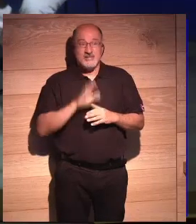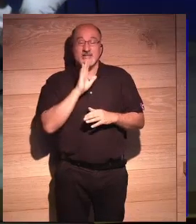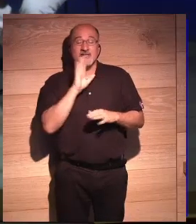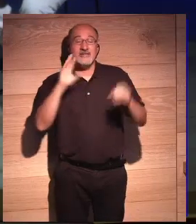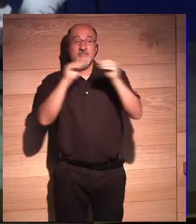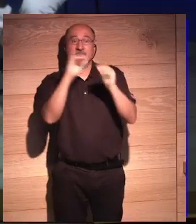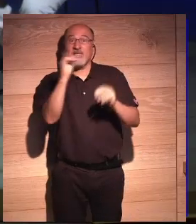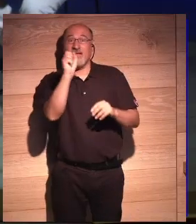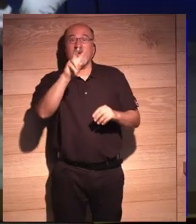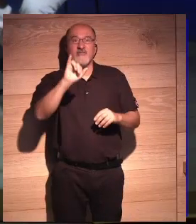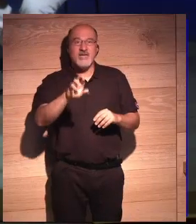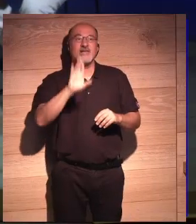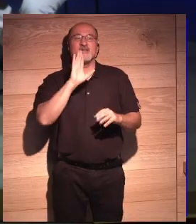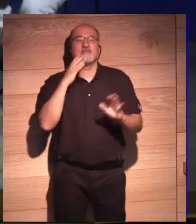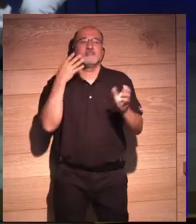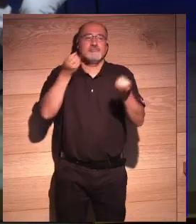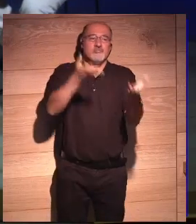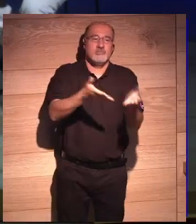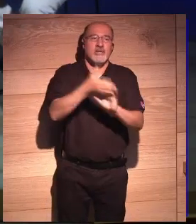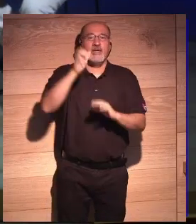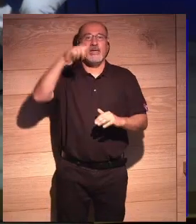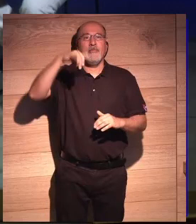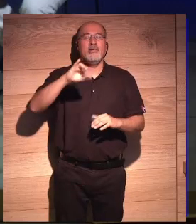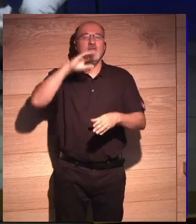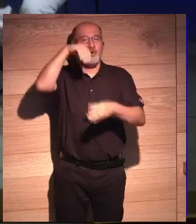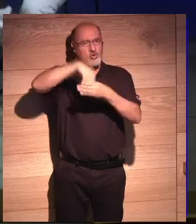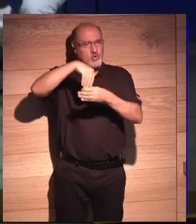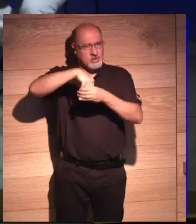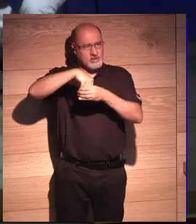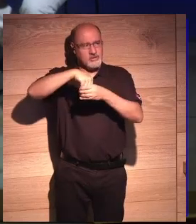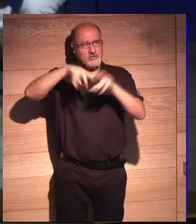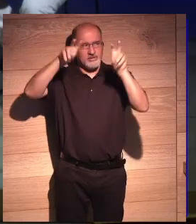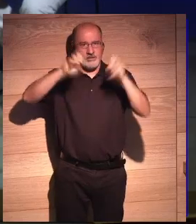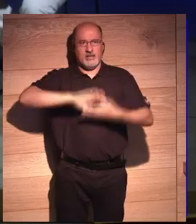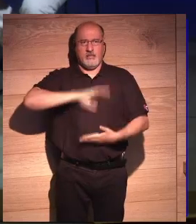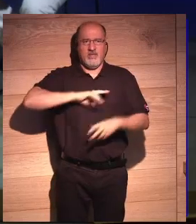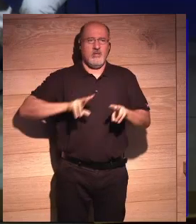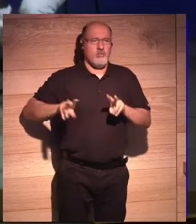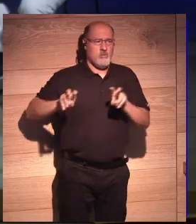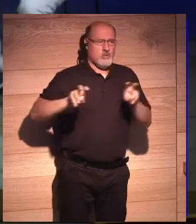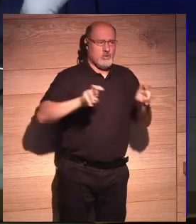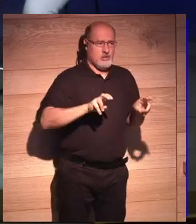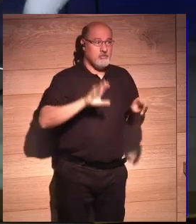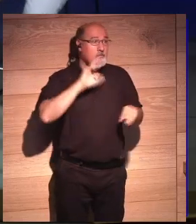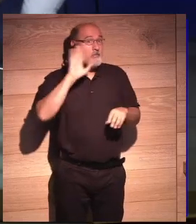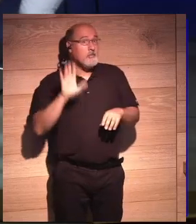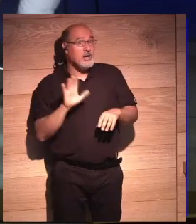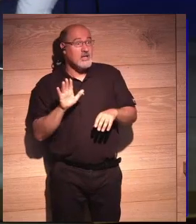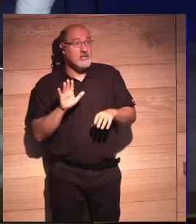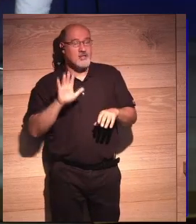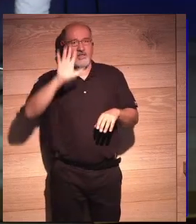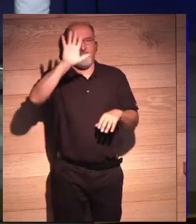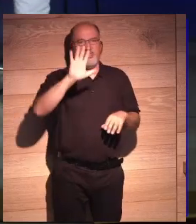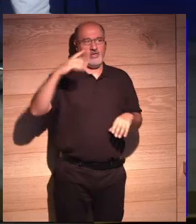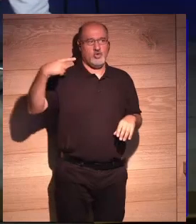off this round, Emilio was saying that one of the big challenges in terms of content and new capabilities